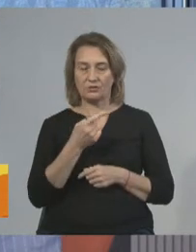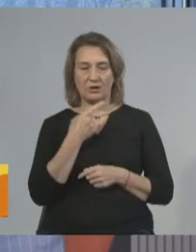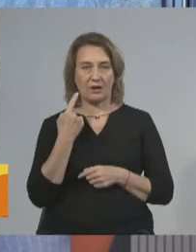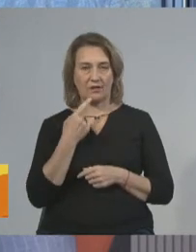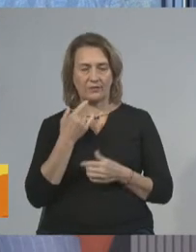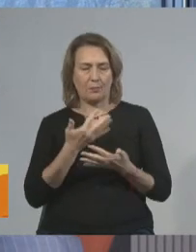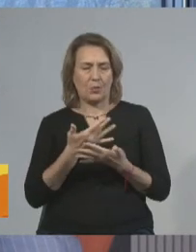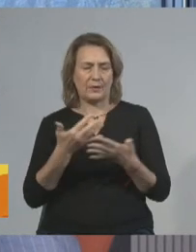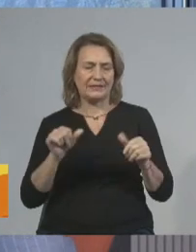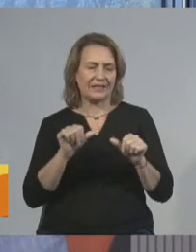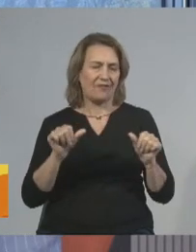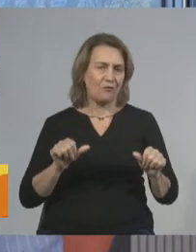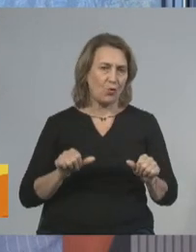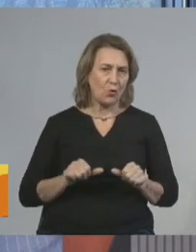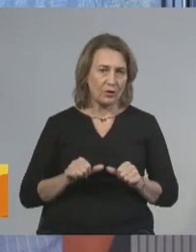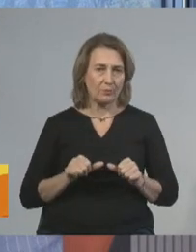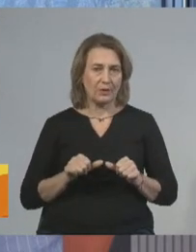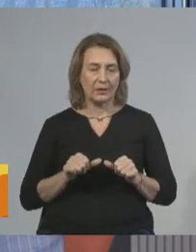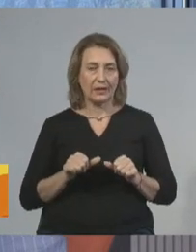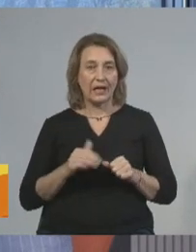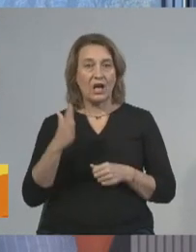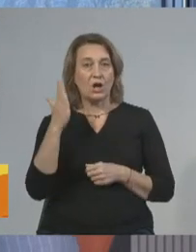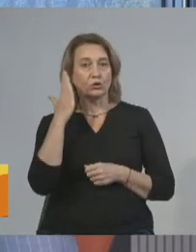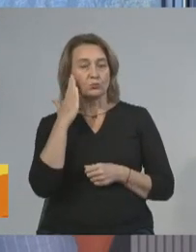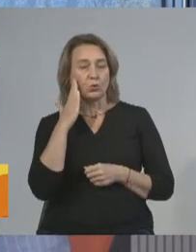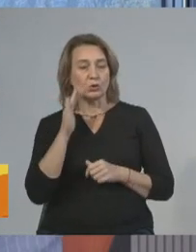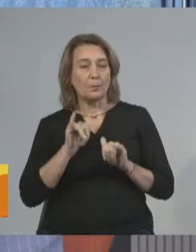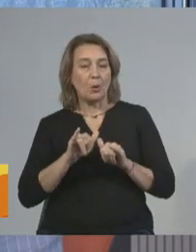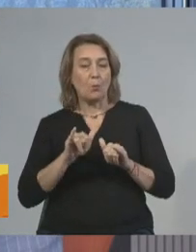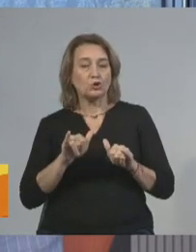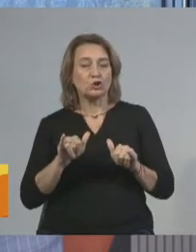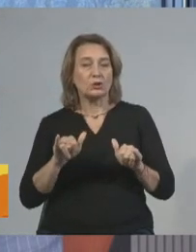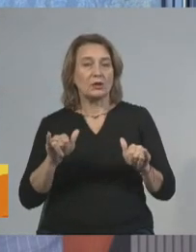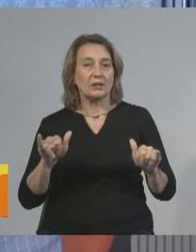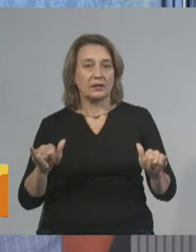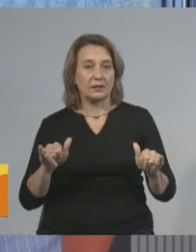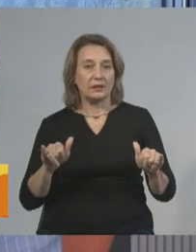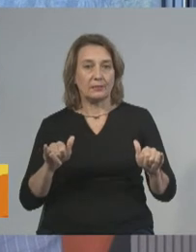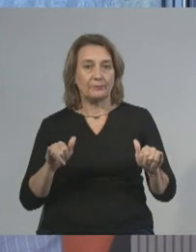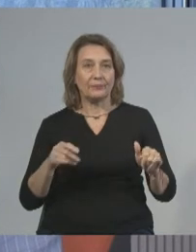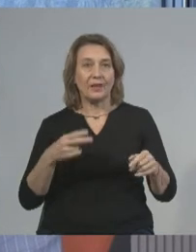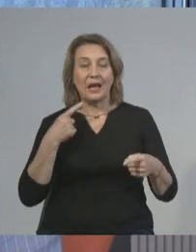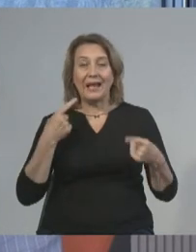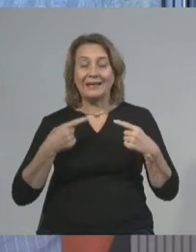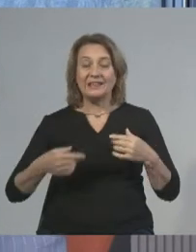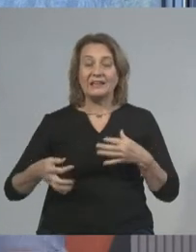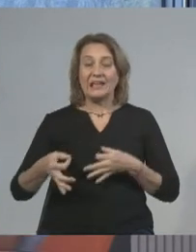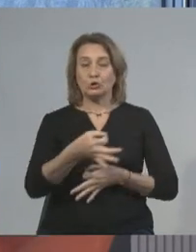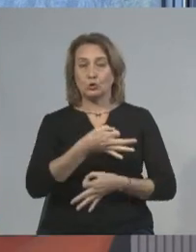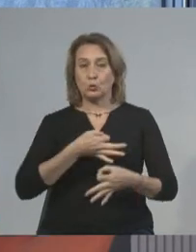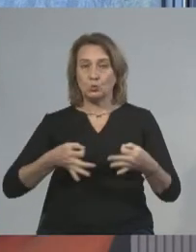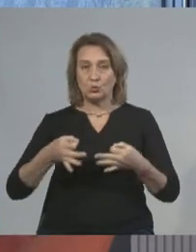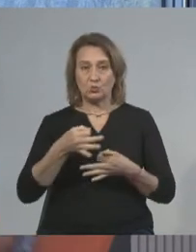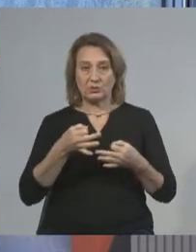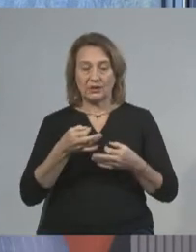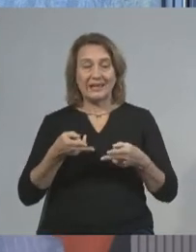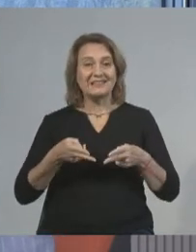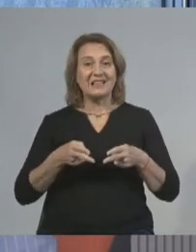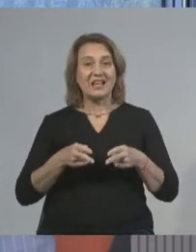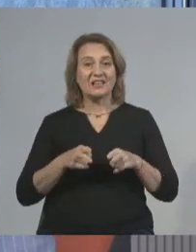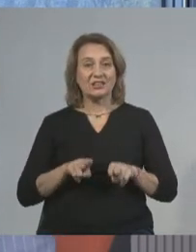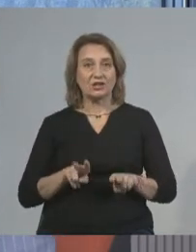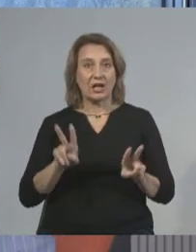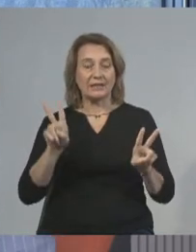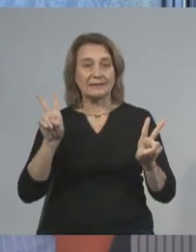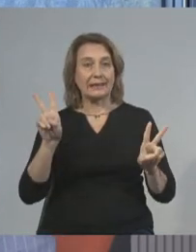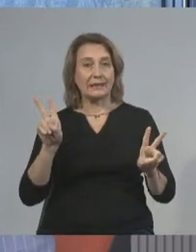we've been discussing these narratives for many years in a row but even i i see that for many